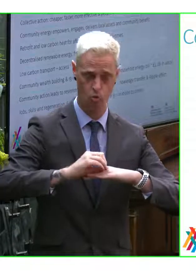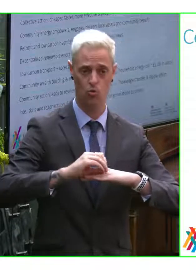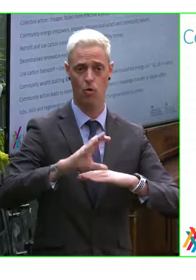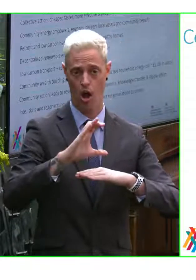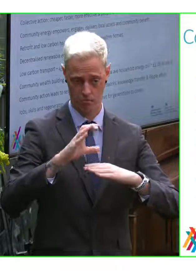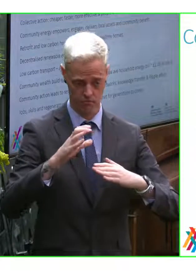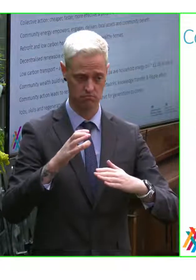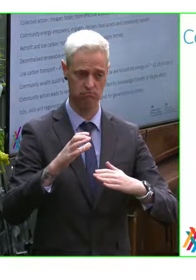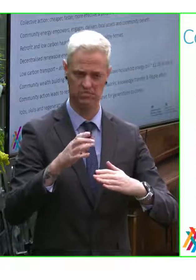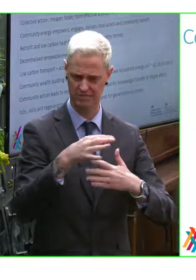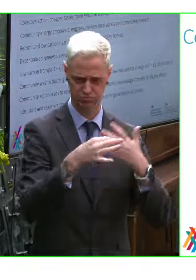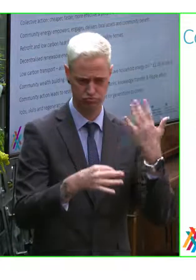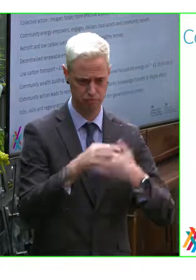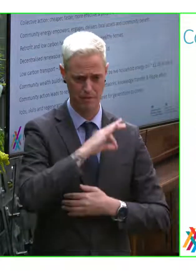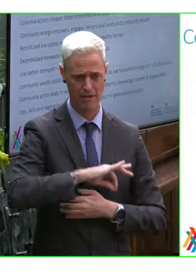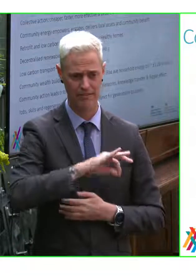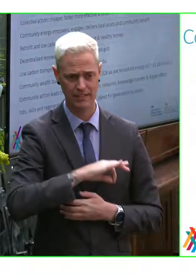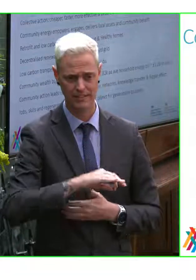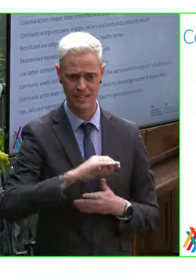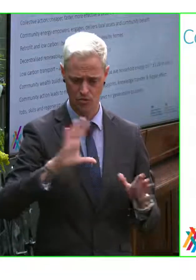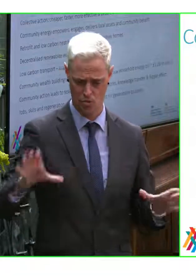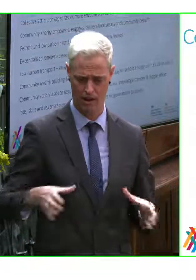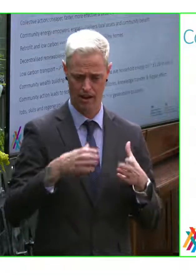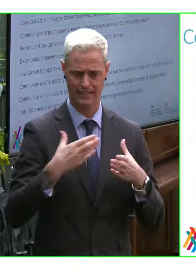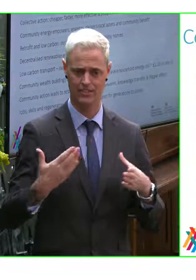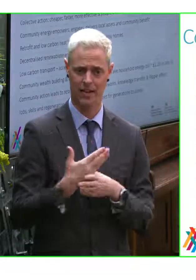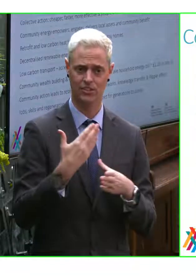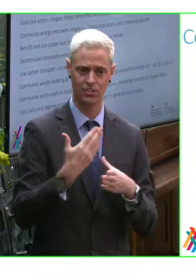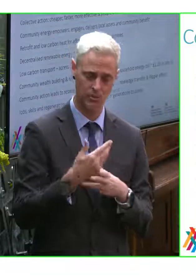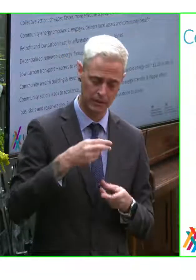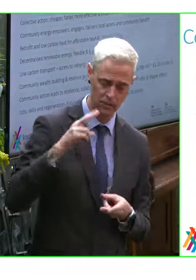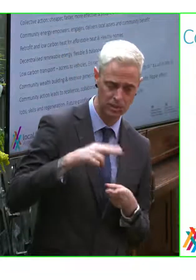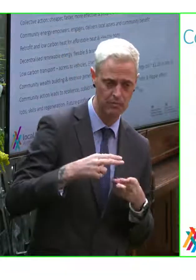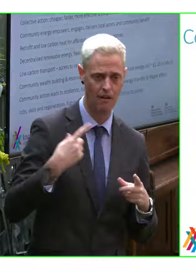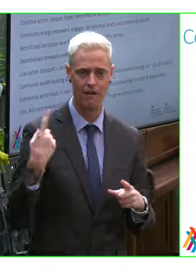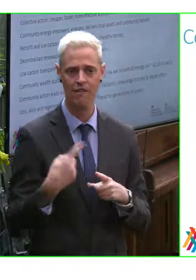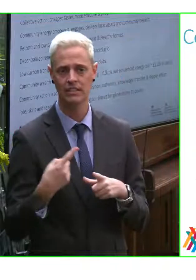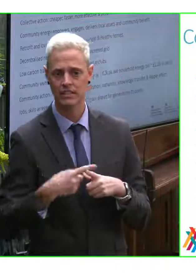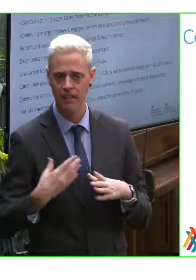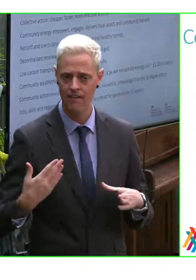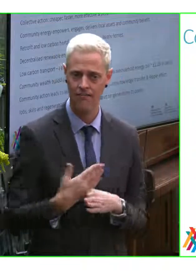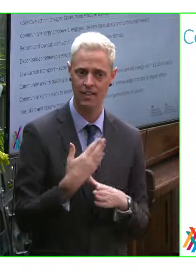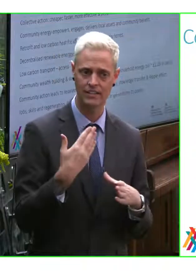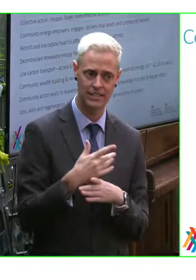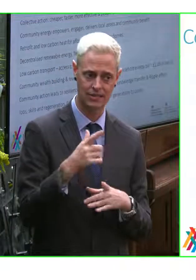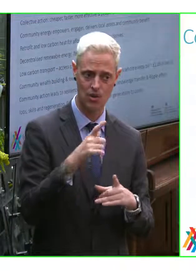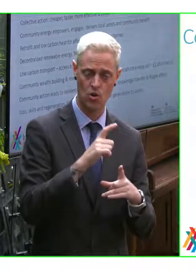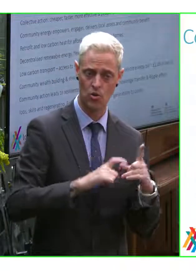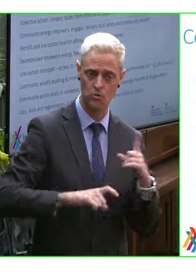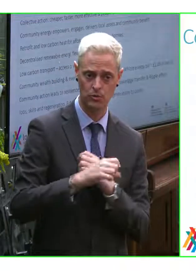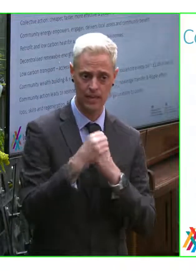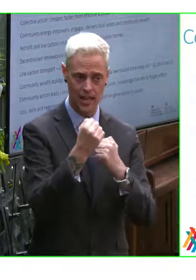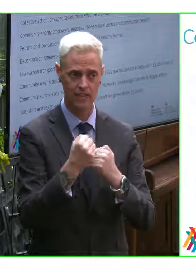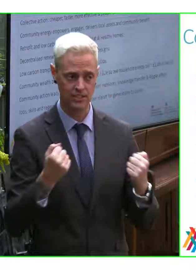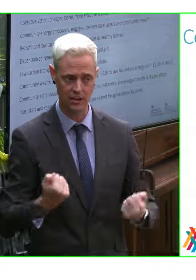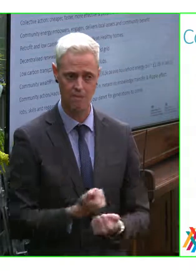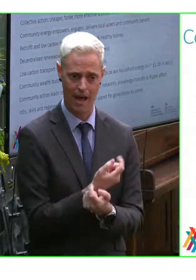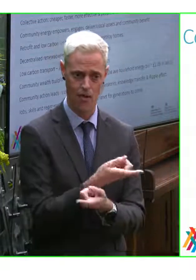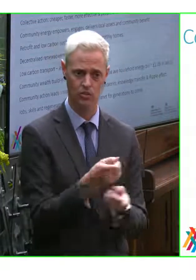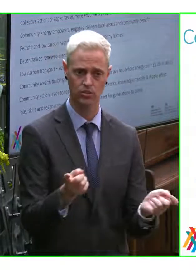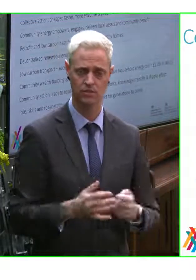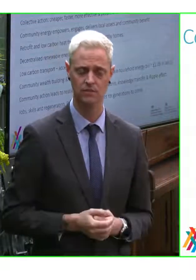co-benefits. Collective action is going to be cheaper, faster, more effective. Community energy empowers. We've got to think